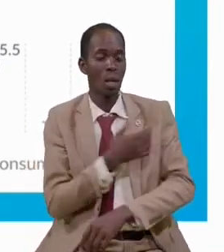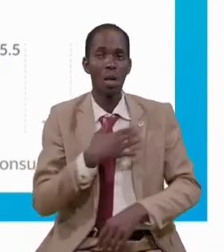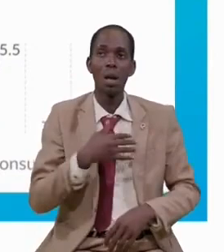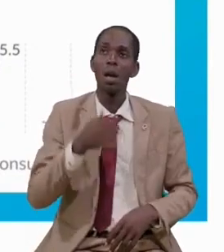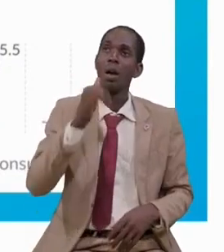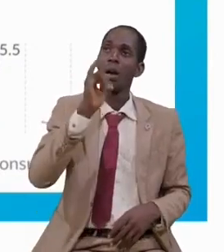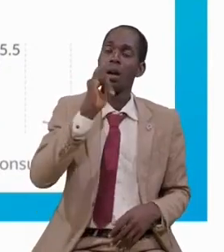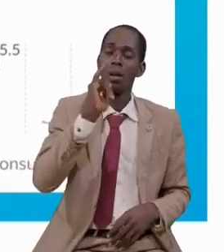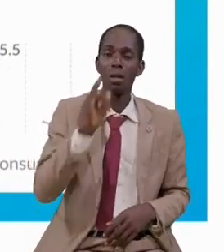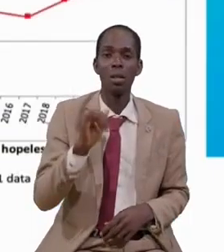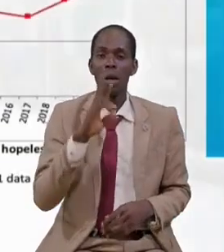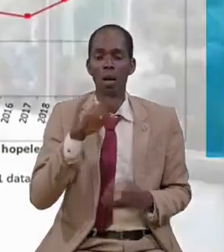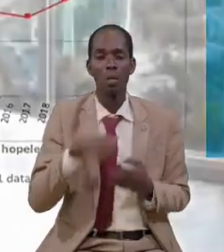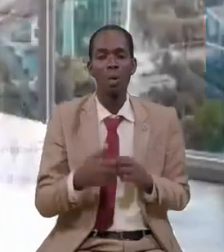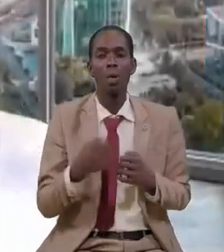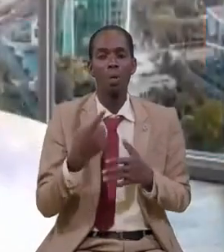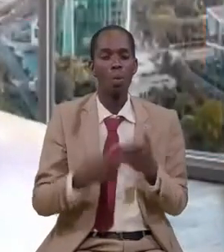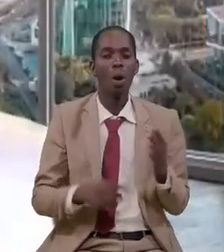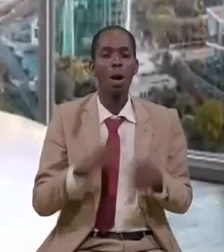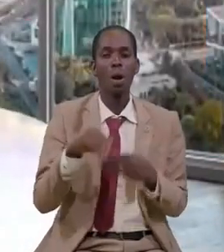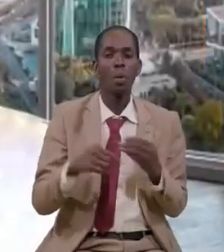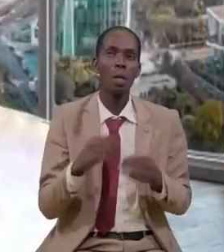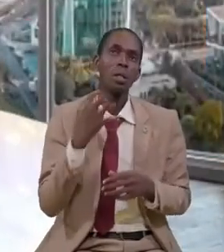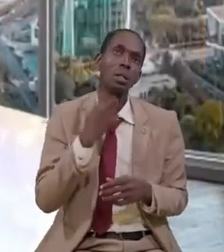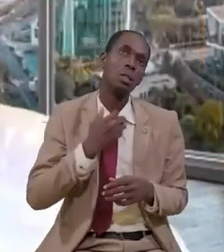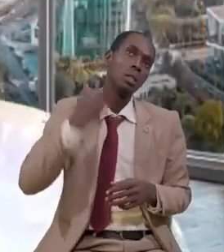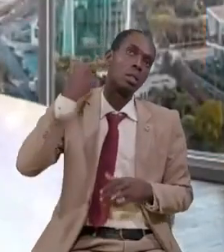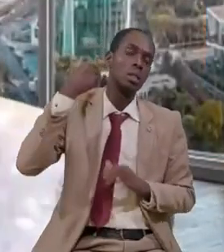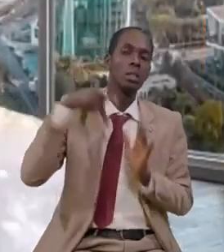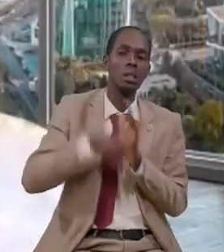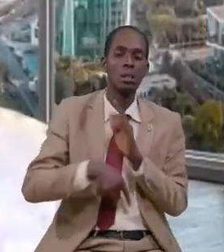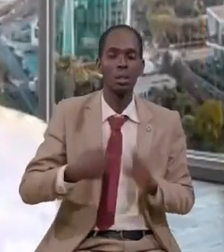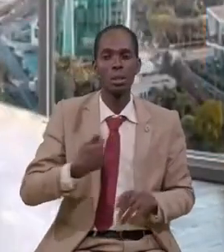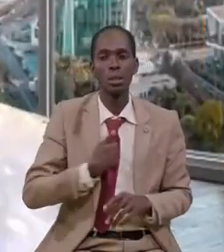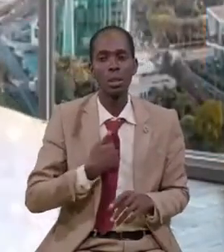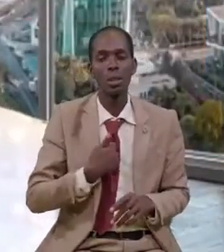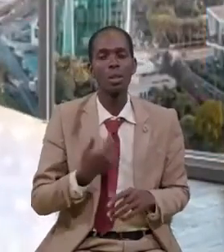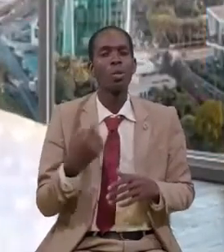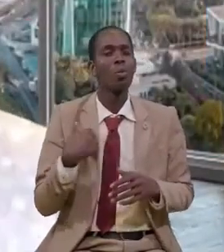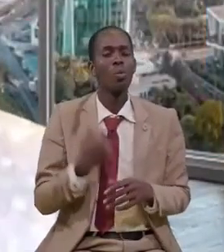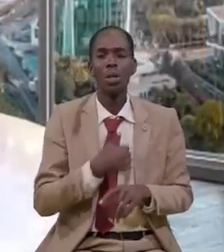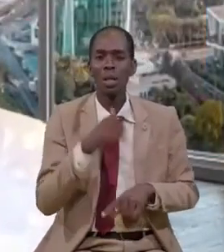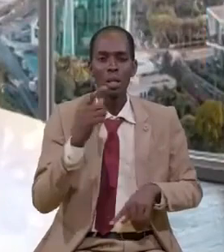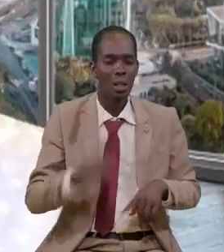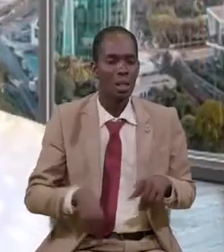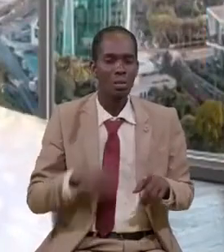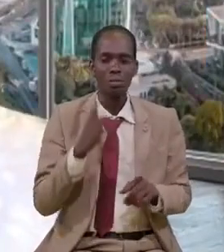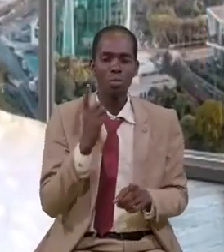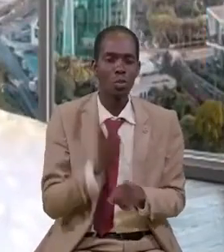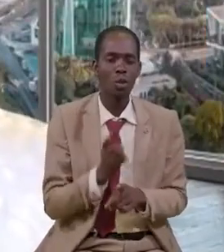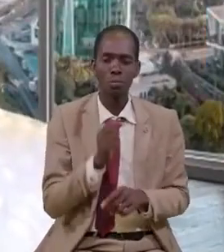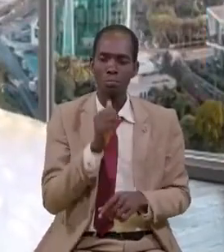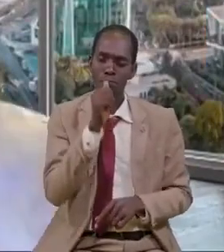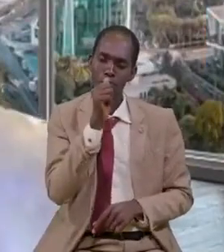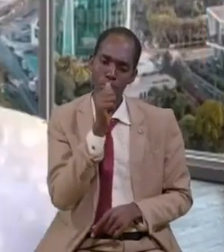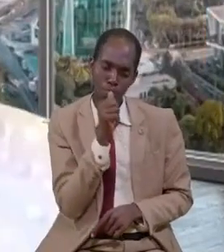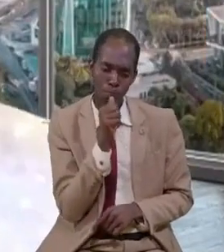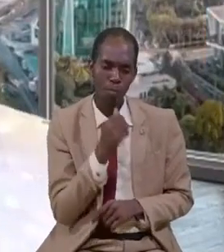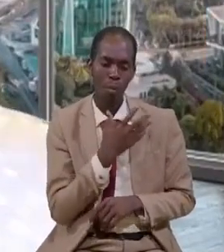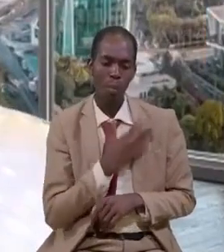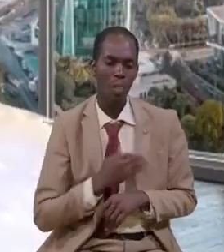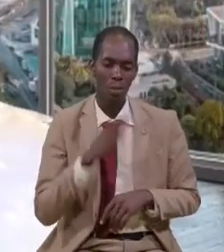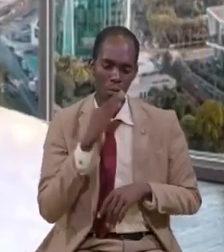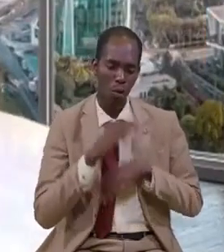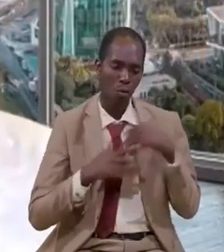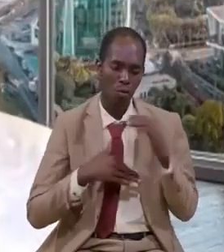about suicide? What about hopelessness? Brethren, we cannot afford to sit down in the comfort of our homes. We have to arise.